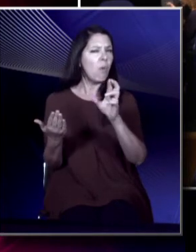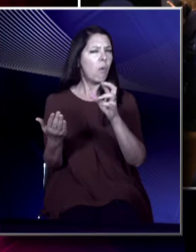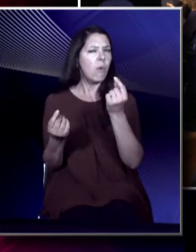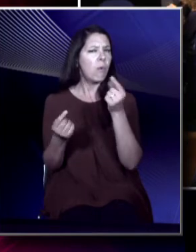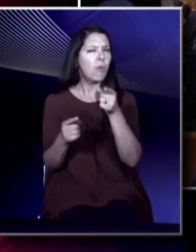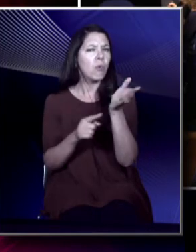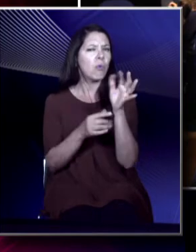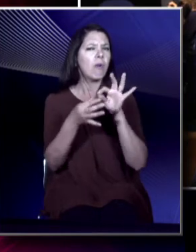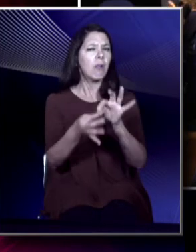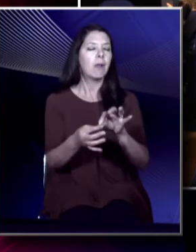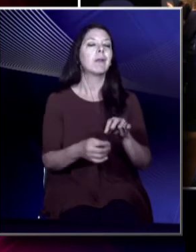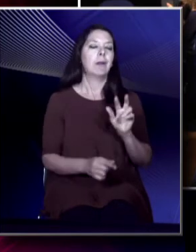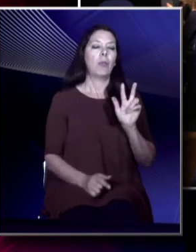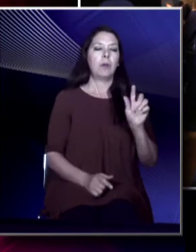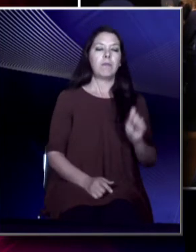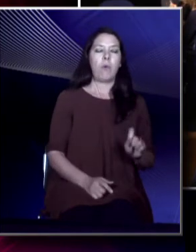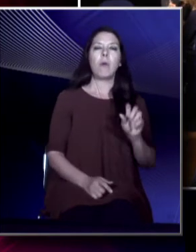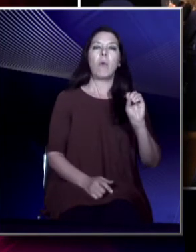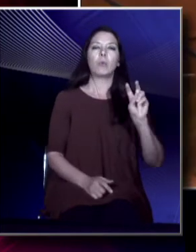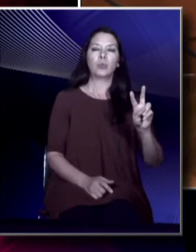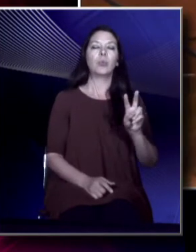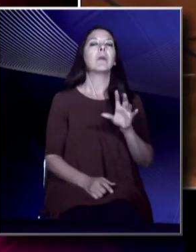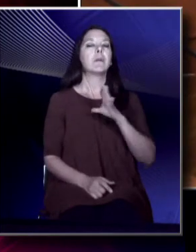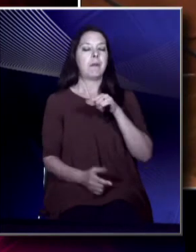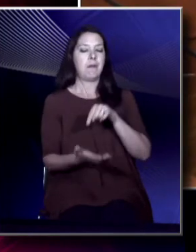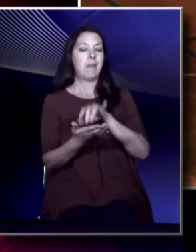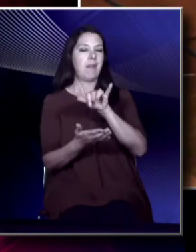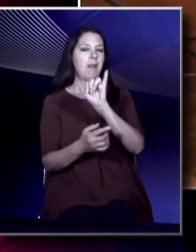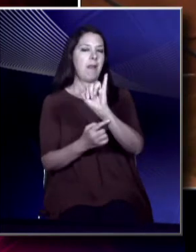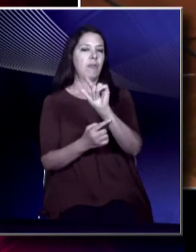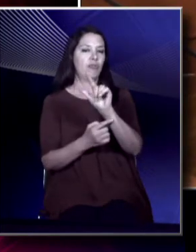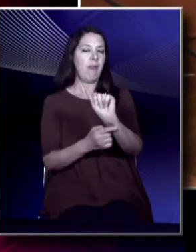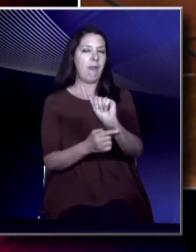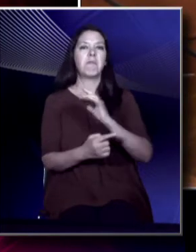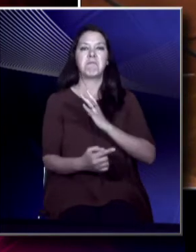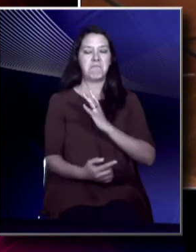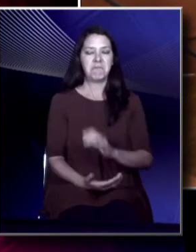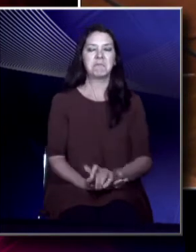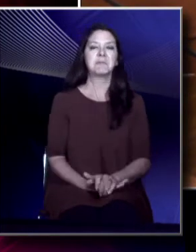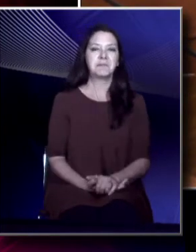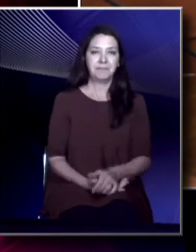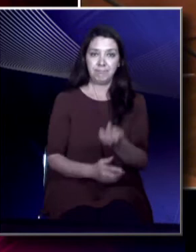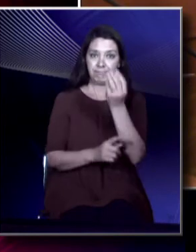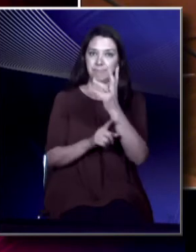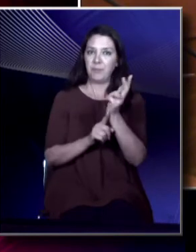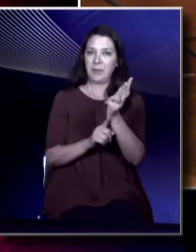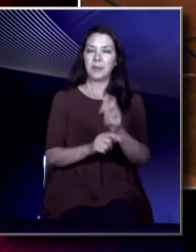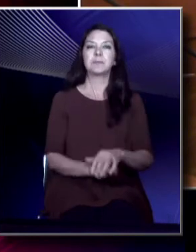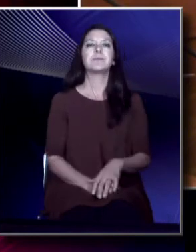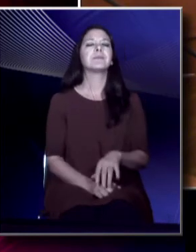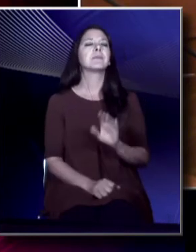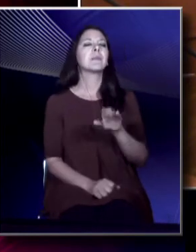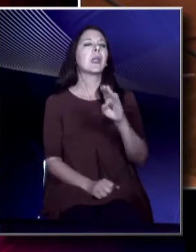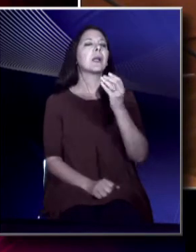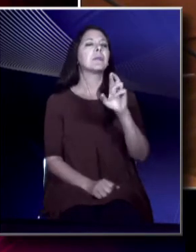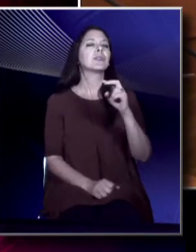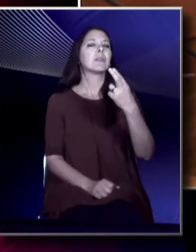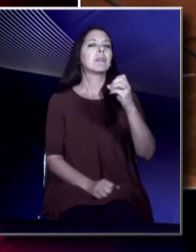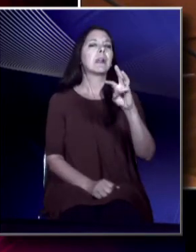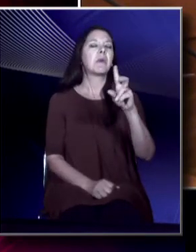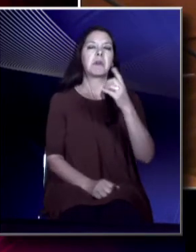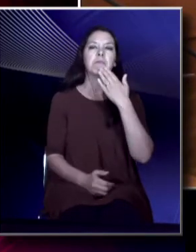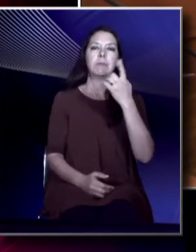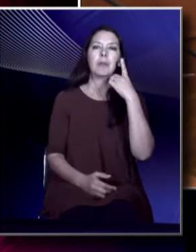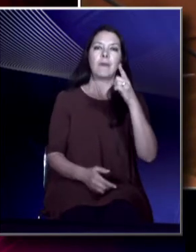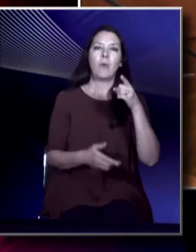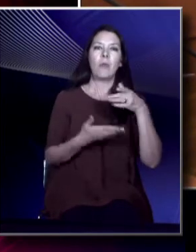3.02? Okay, so that's the IGA. Just want to make sure. You have 3 minutes, sir. Mr. Howard, I know you have the leniency to give me a little bit more time.